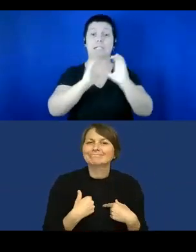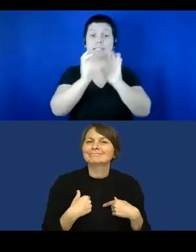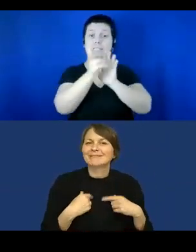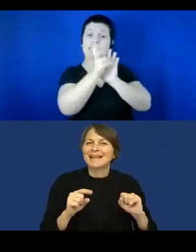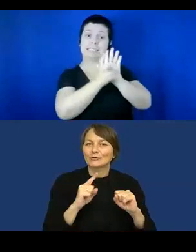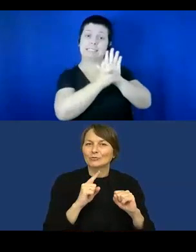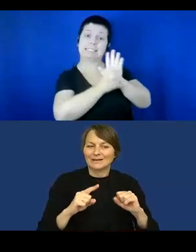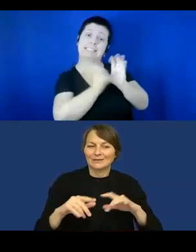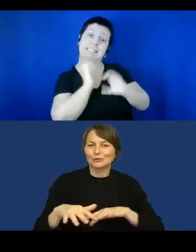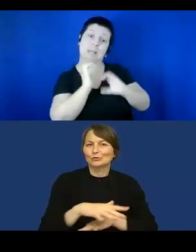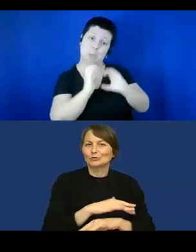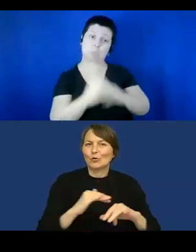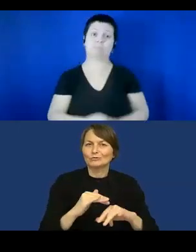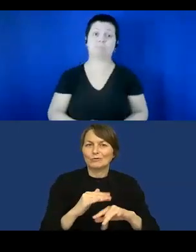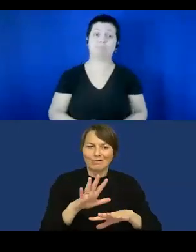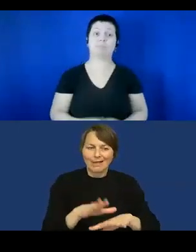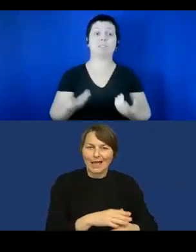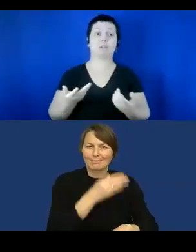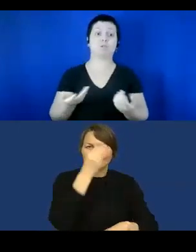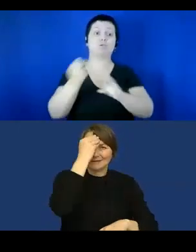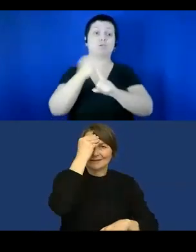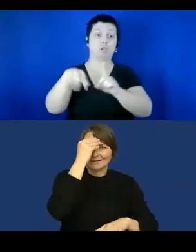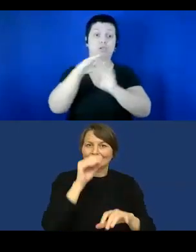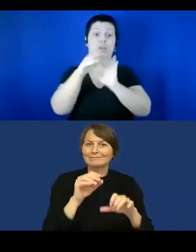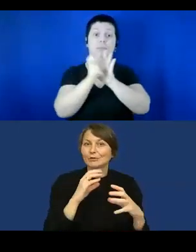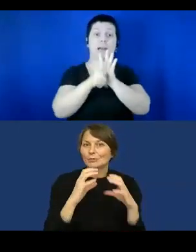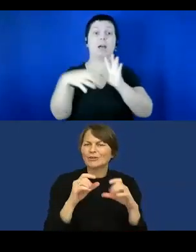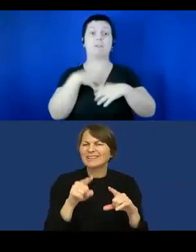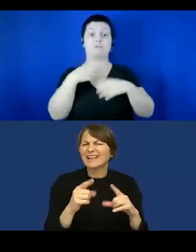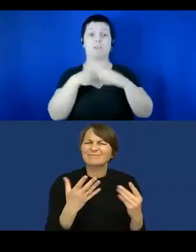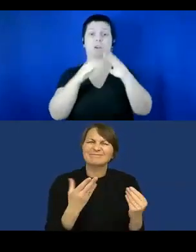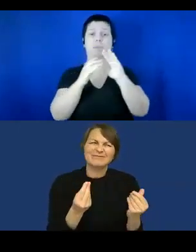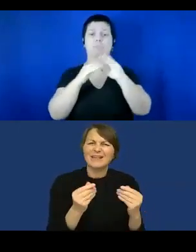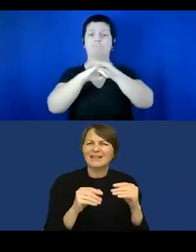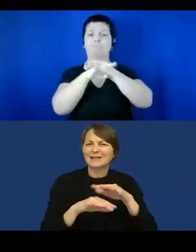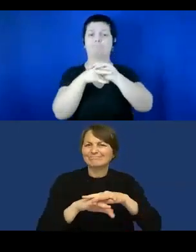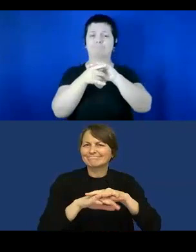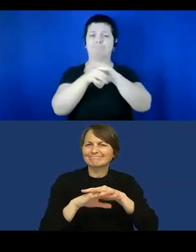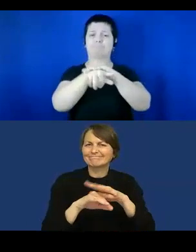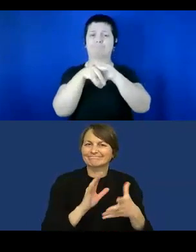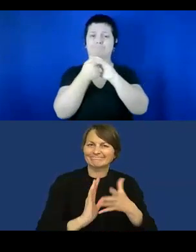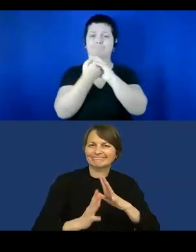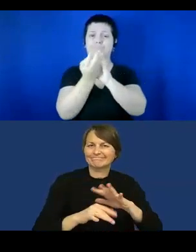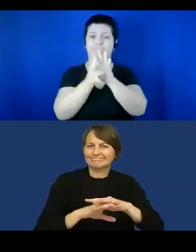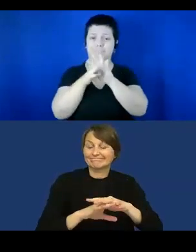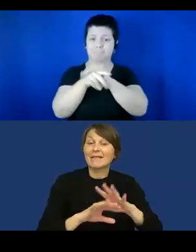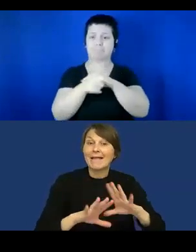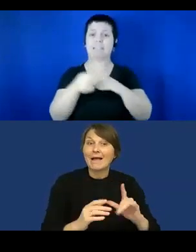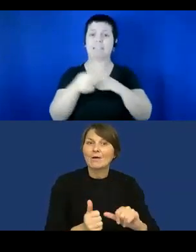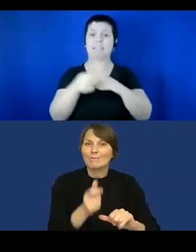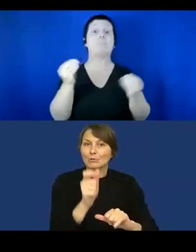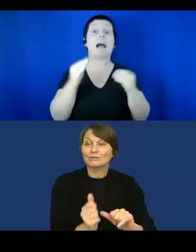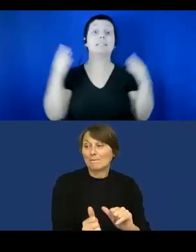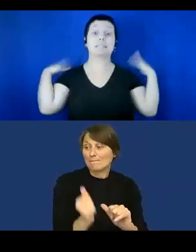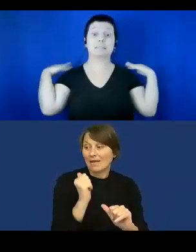So social haptic communication is a form of tactile sign language where gestures are made with the hand on the back of another person, or